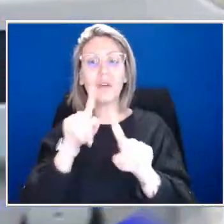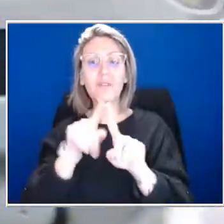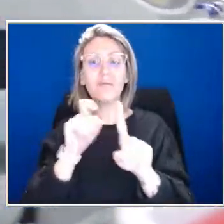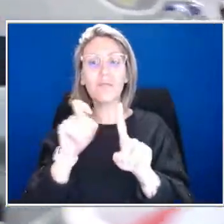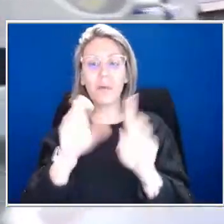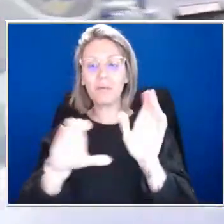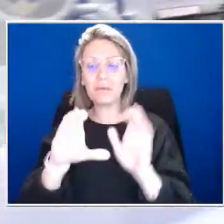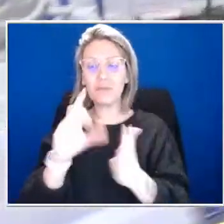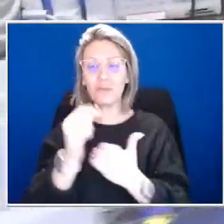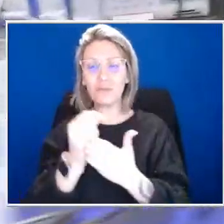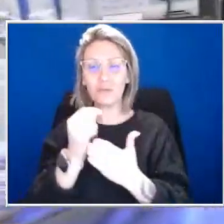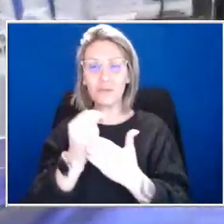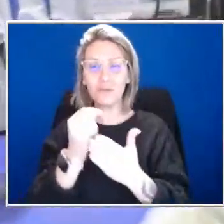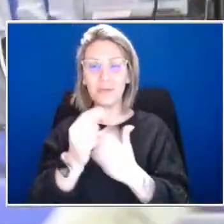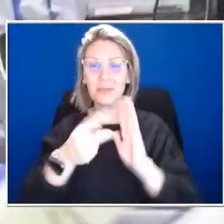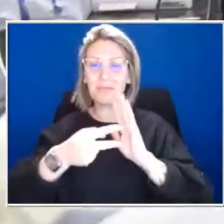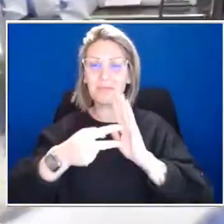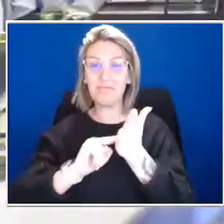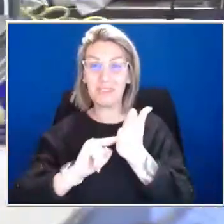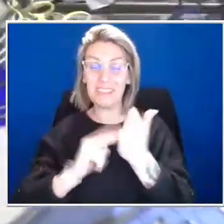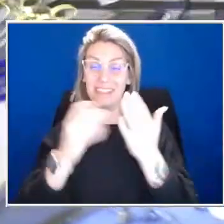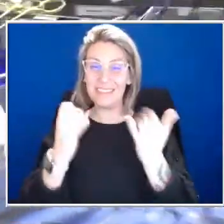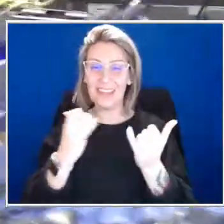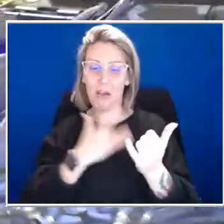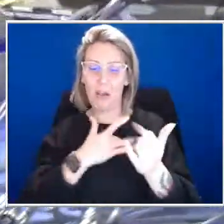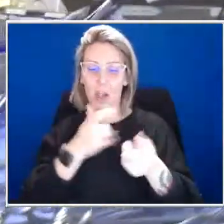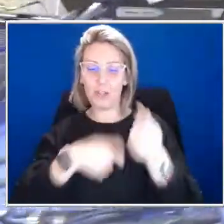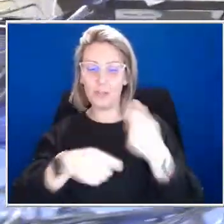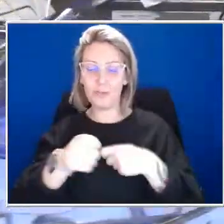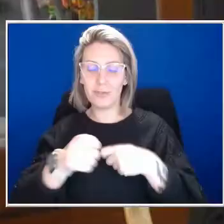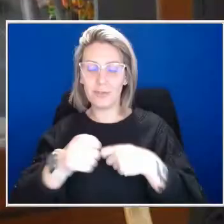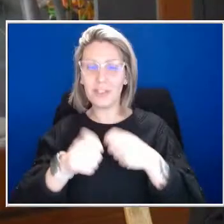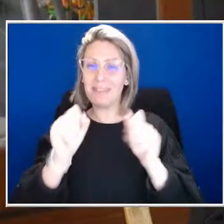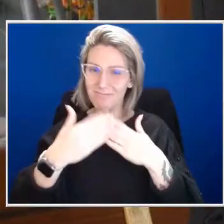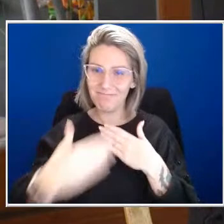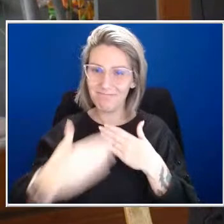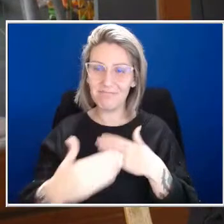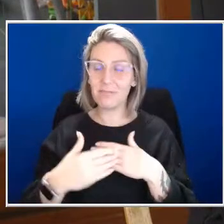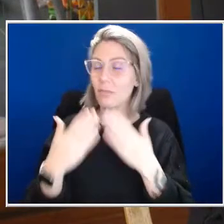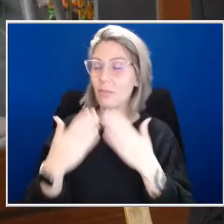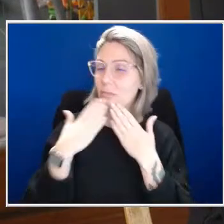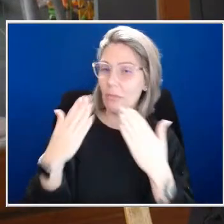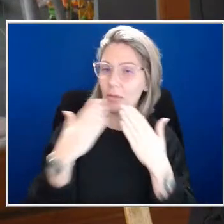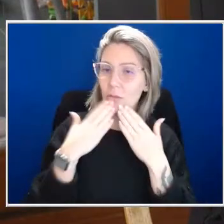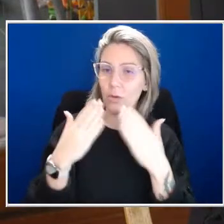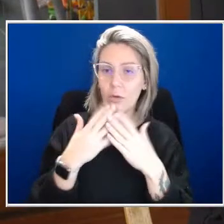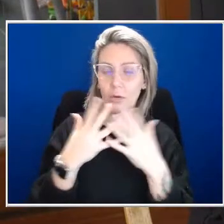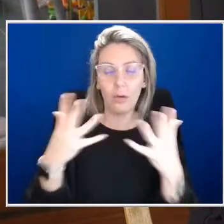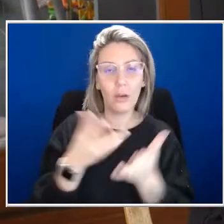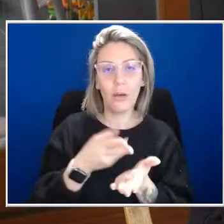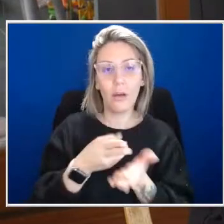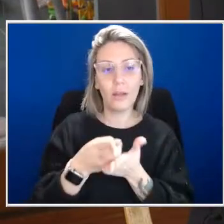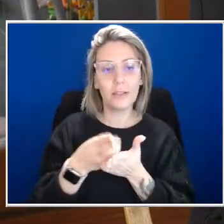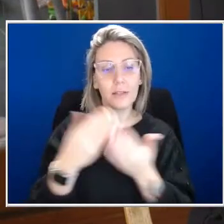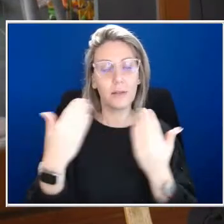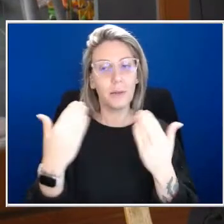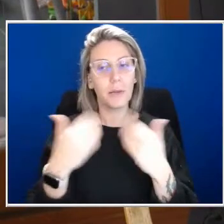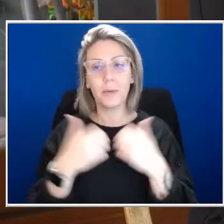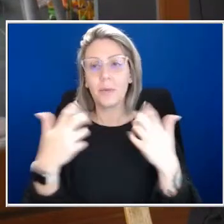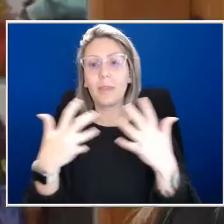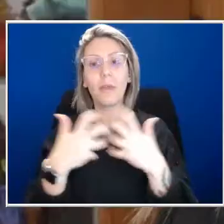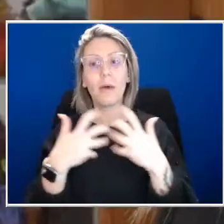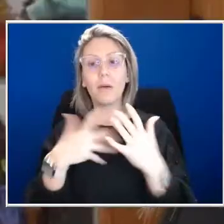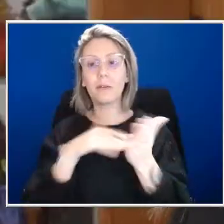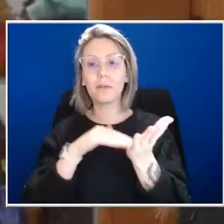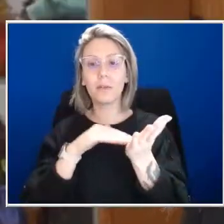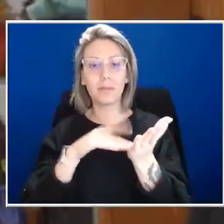doctors could move forward with a heart transplant. I'm very thankful for that place, because I honestly don't think, without some of the doctors, I don't think I'd be